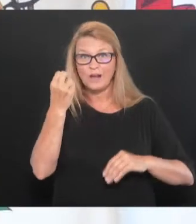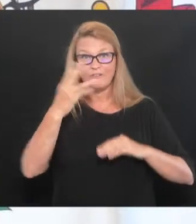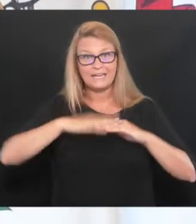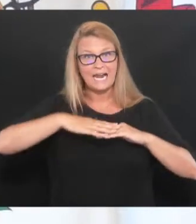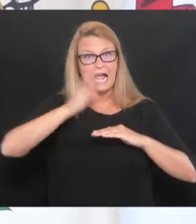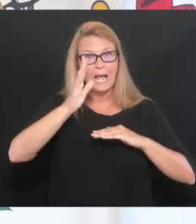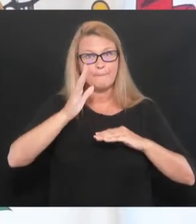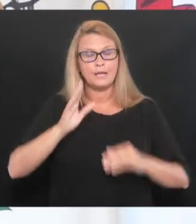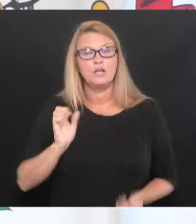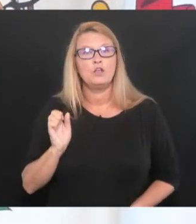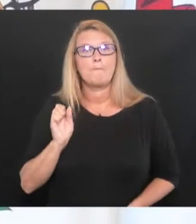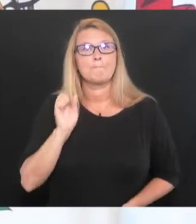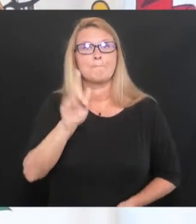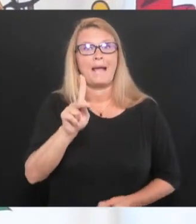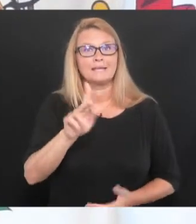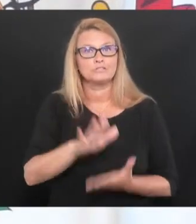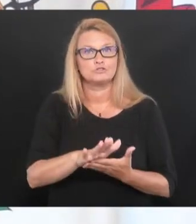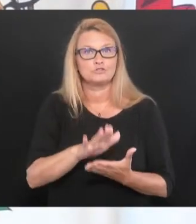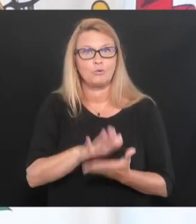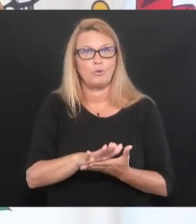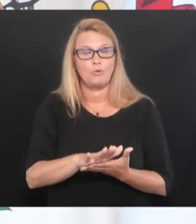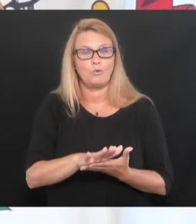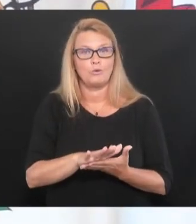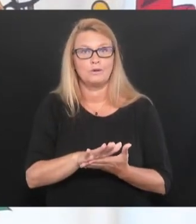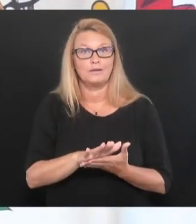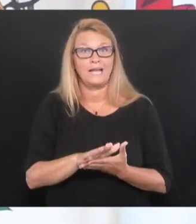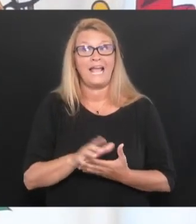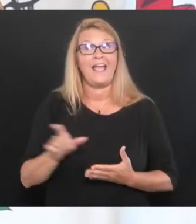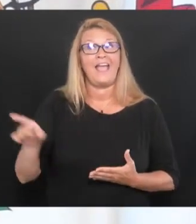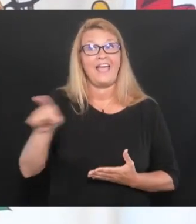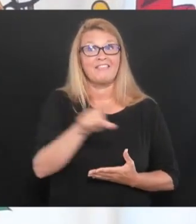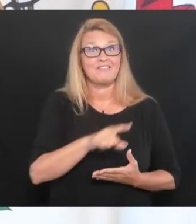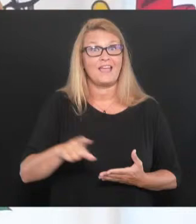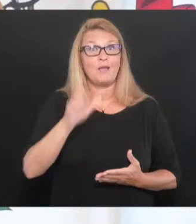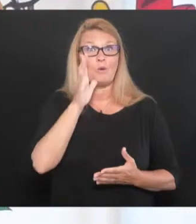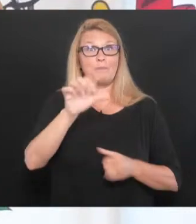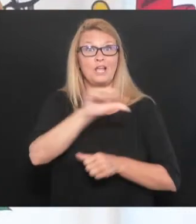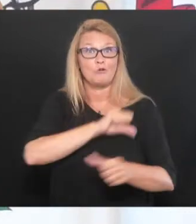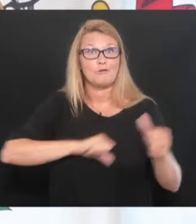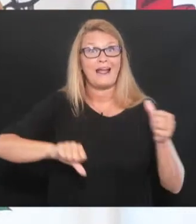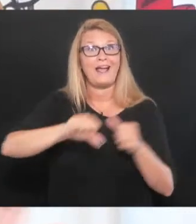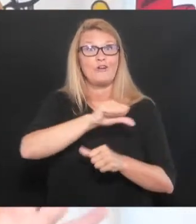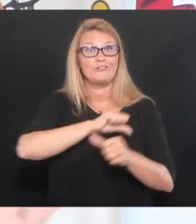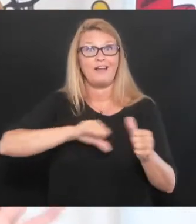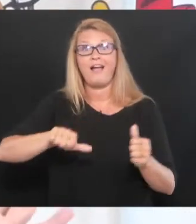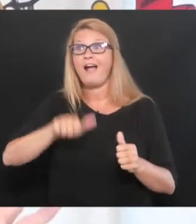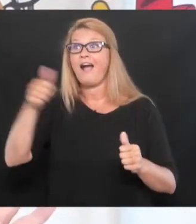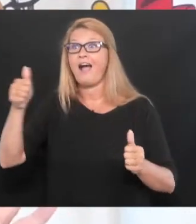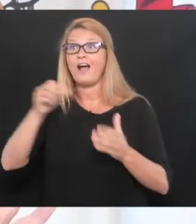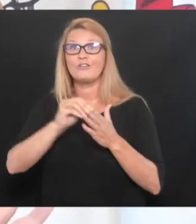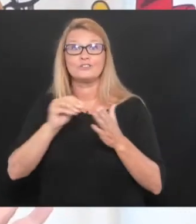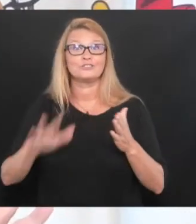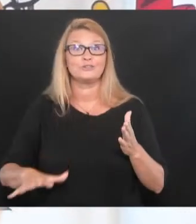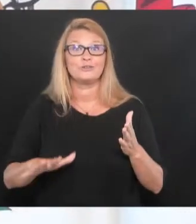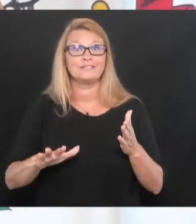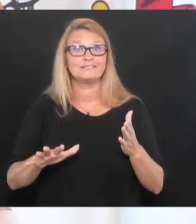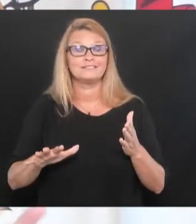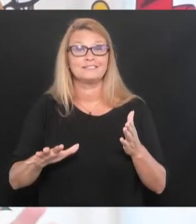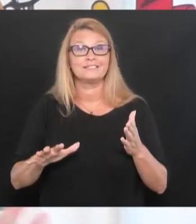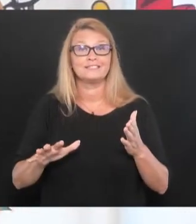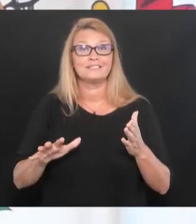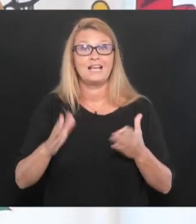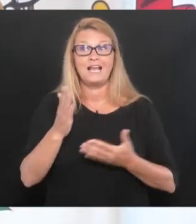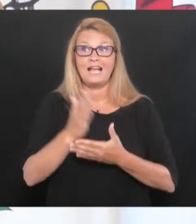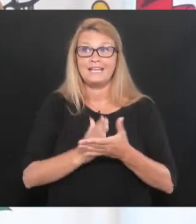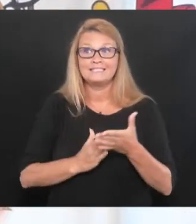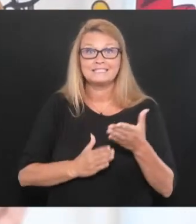they're going back to school. And they're going to be around kids, all kinds of kids and everything. And some of